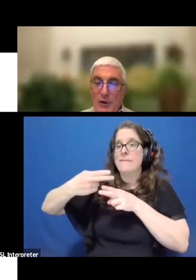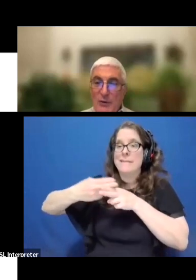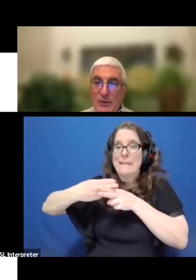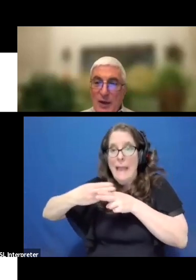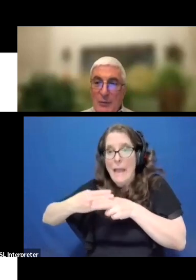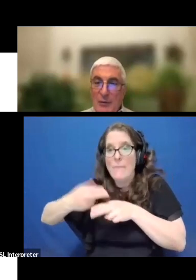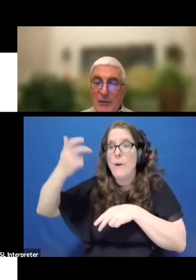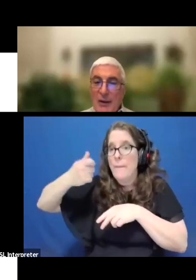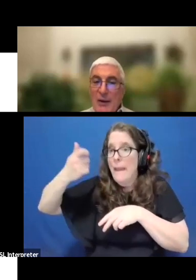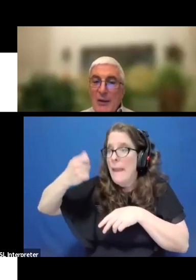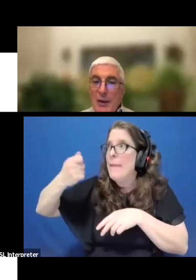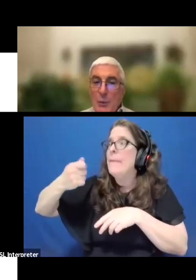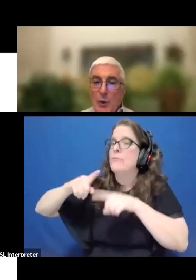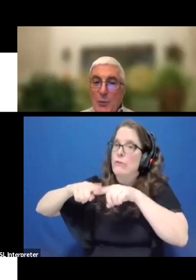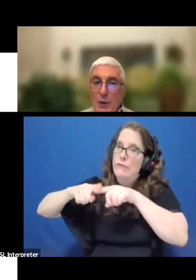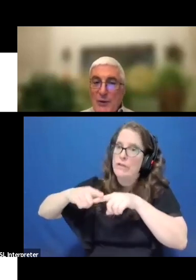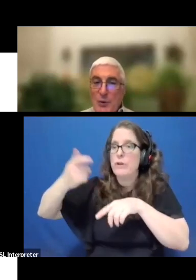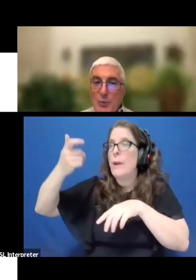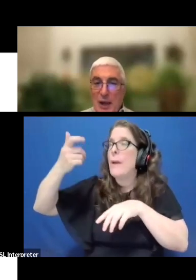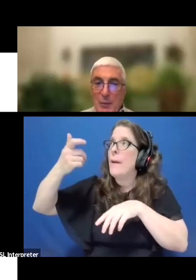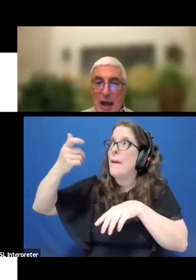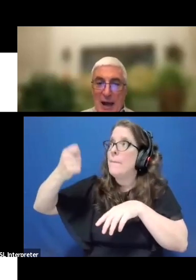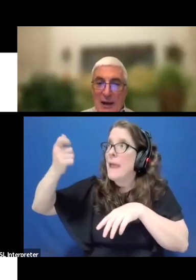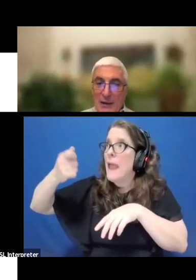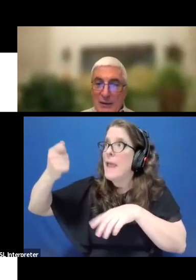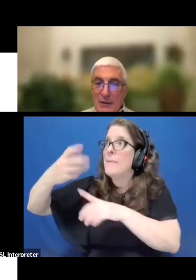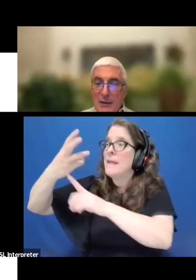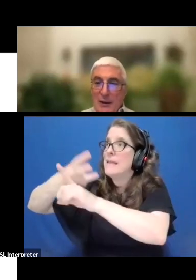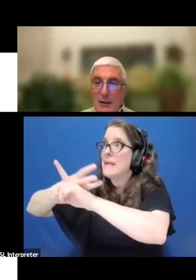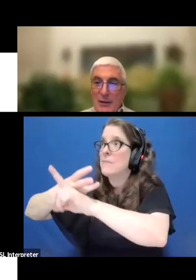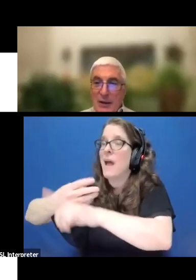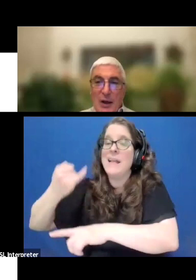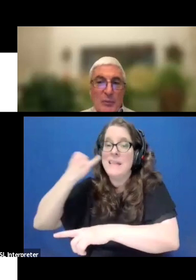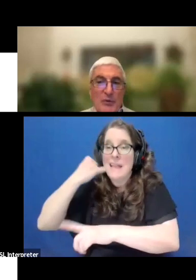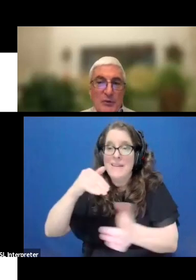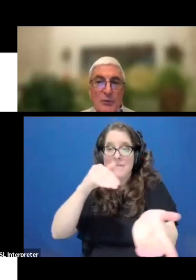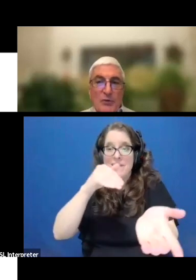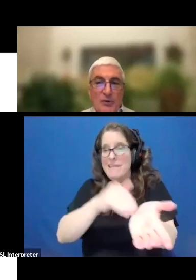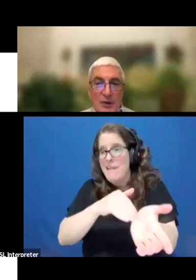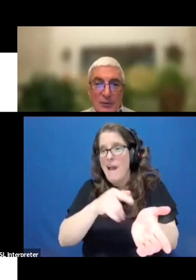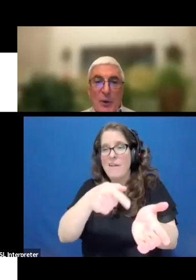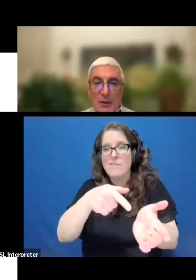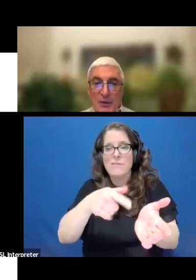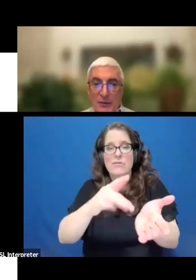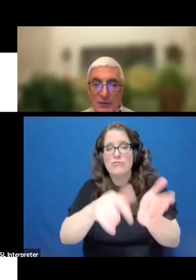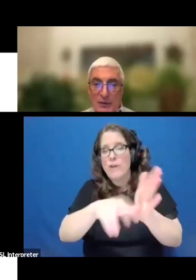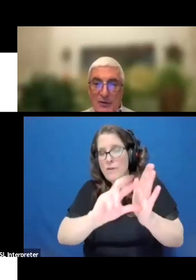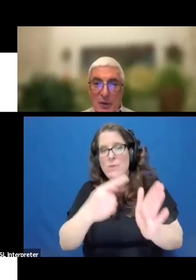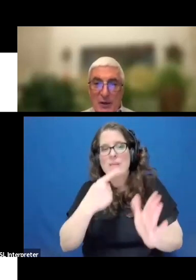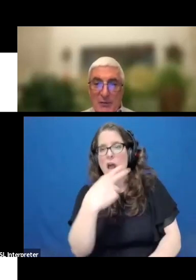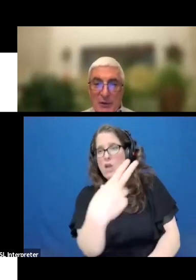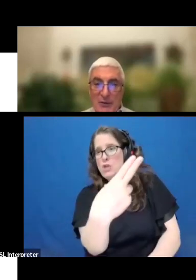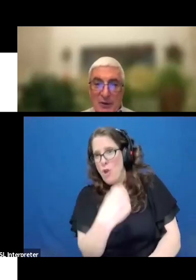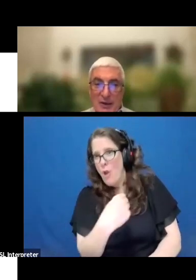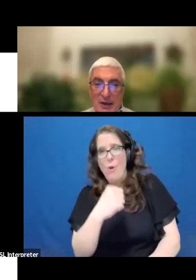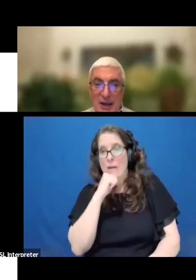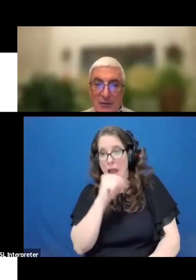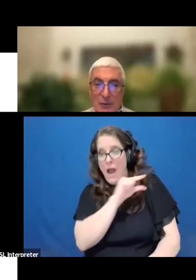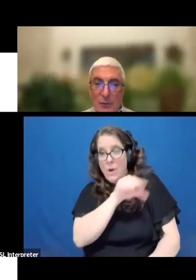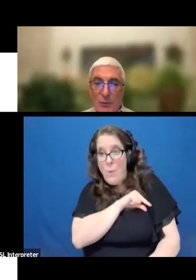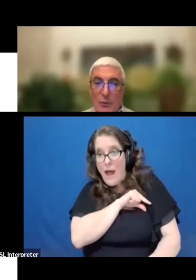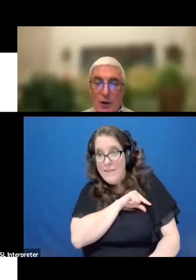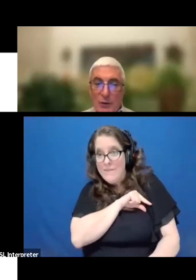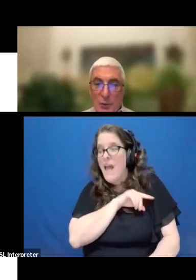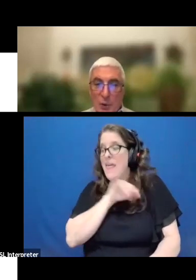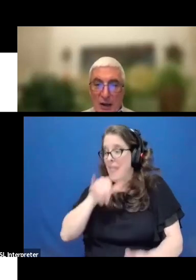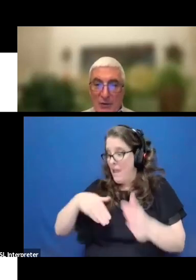expedited reinstatement, they won't make you pay back the up to 6 months of benefits they gave